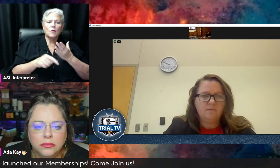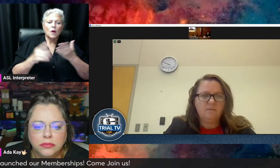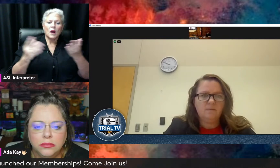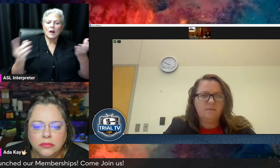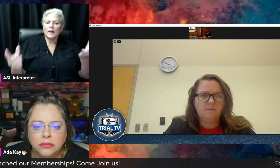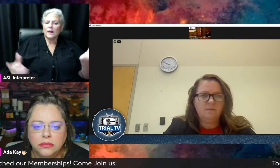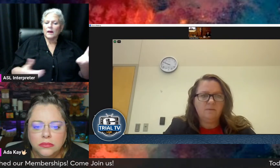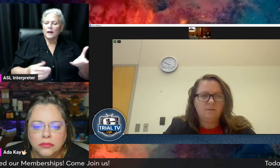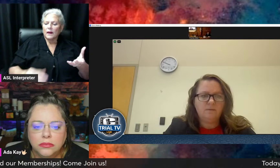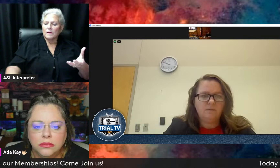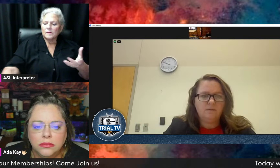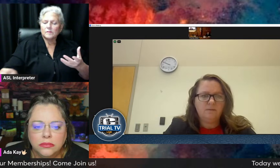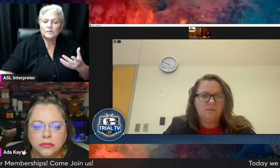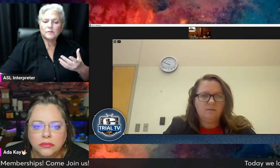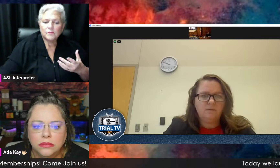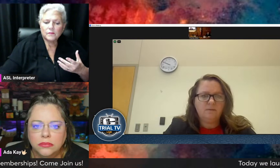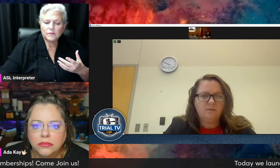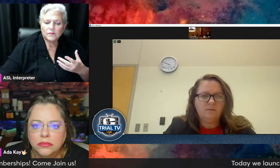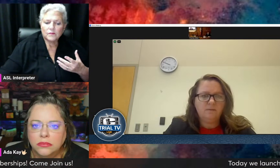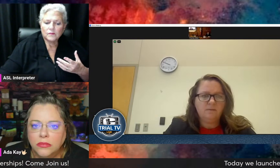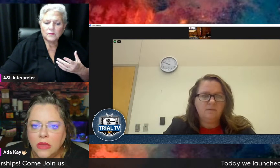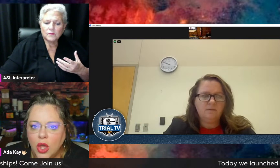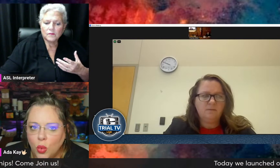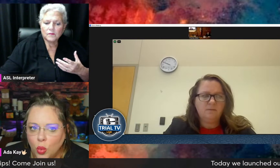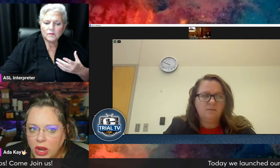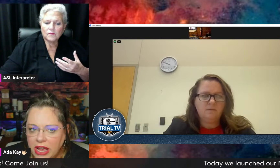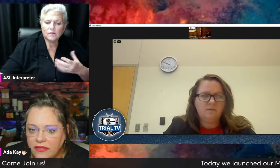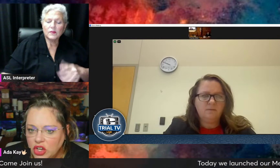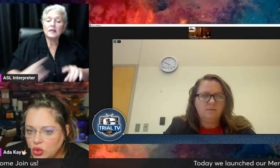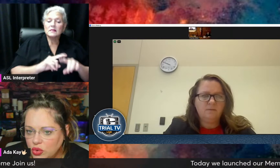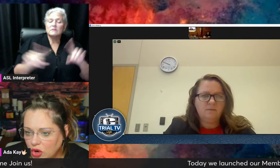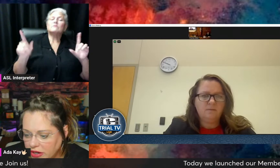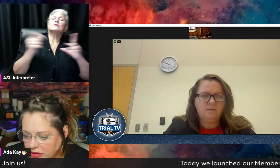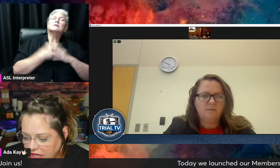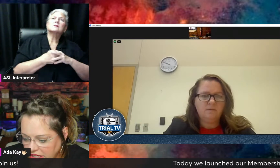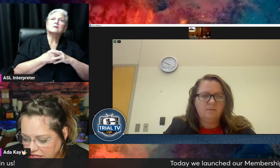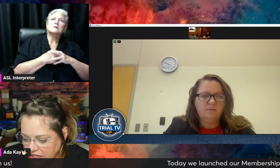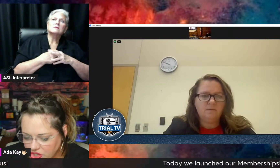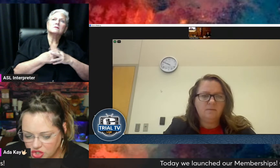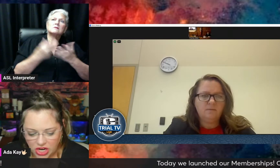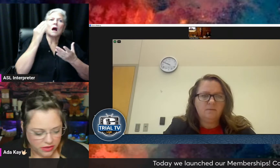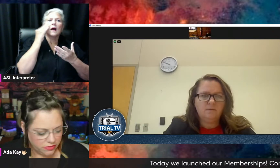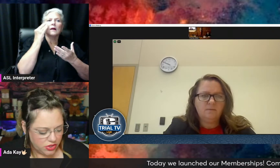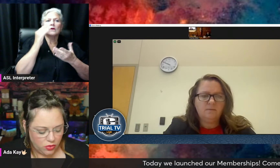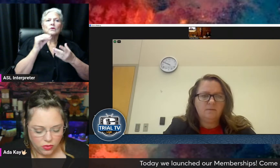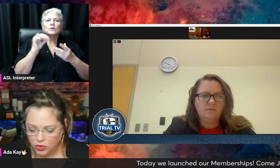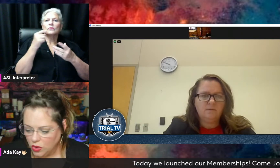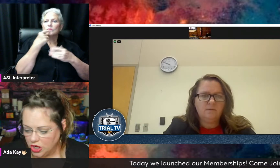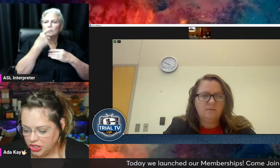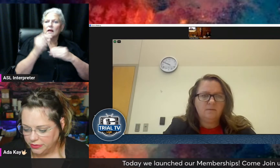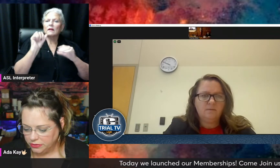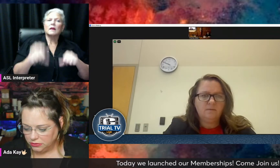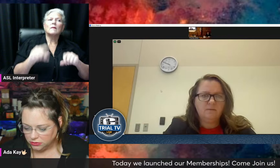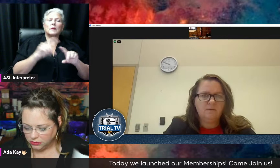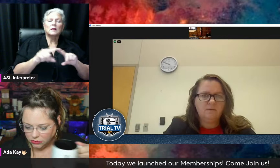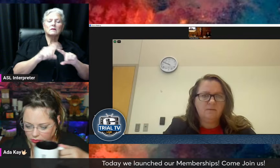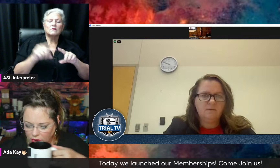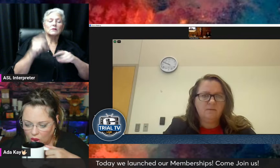the differences as far as, I know you said that there can be a difference of highs,